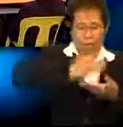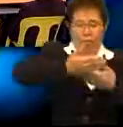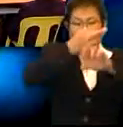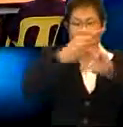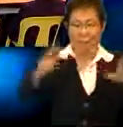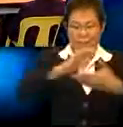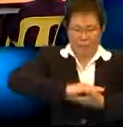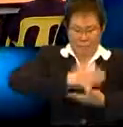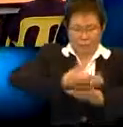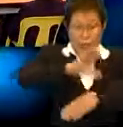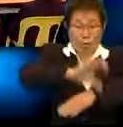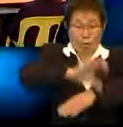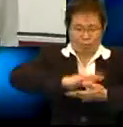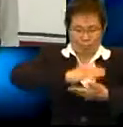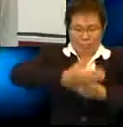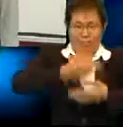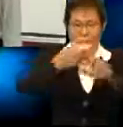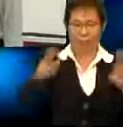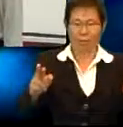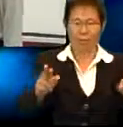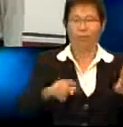Please get your laptop ready.